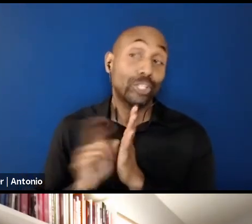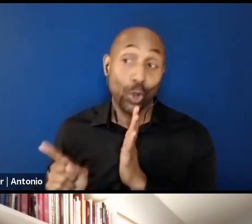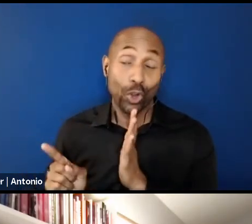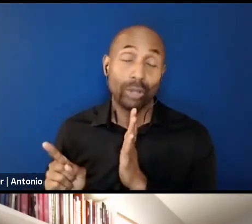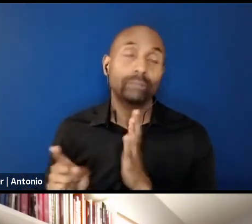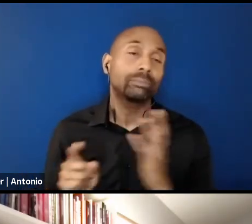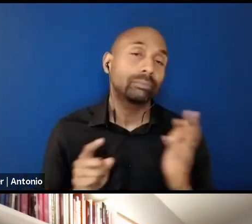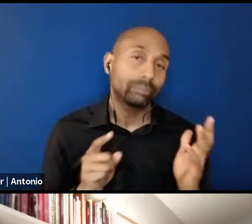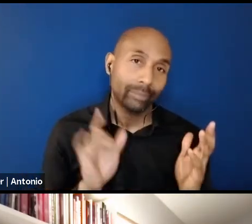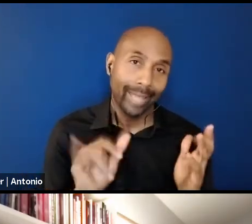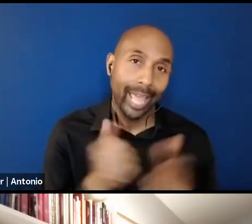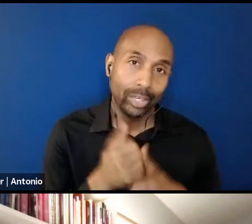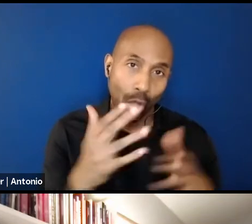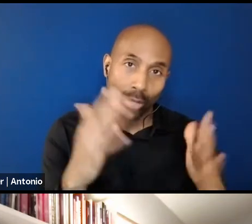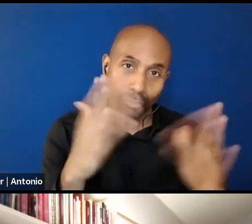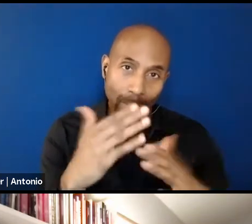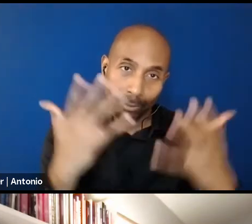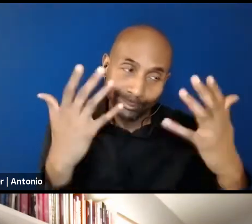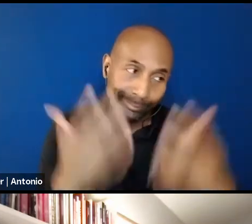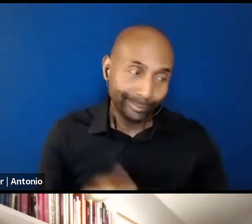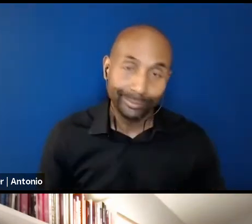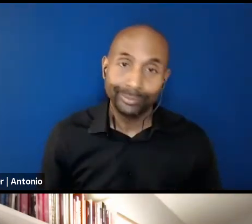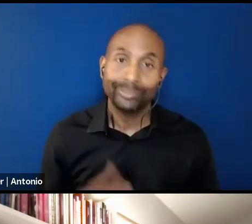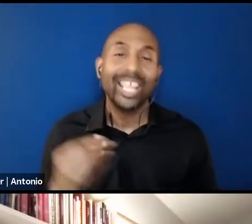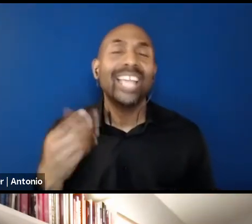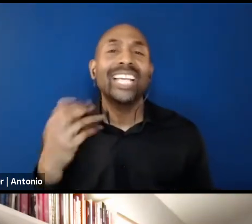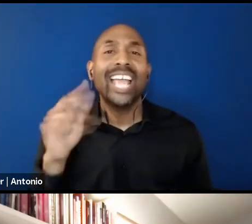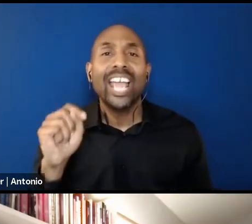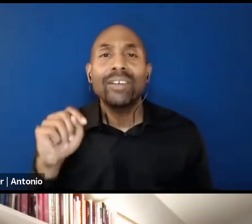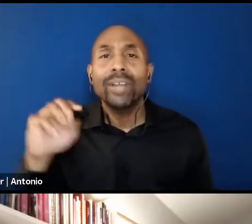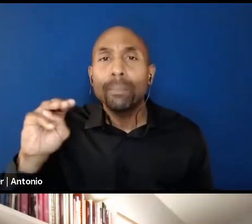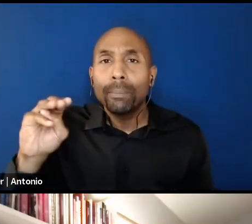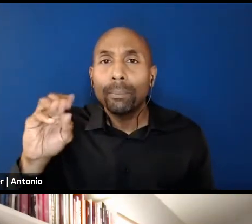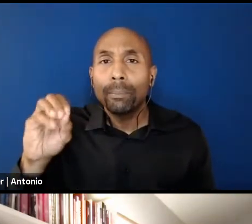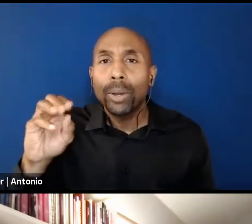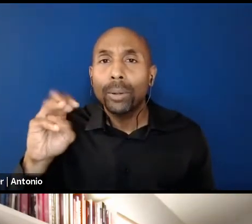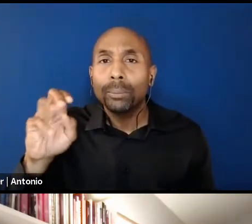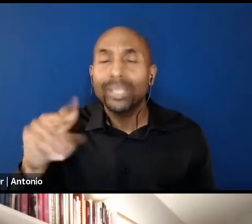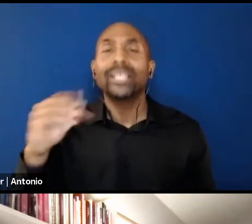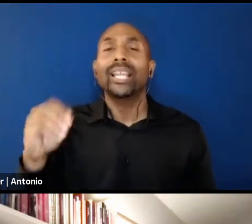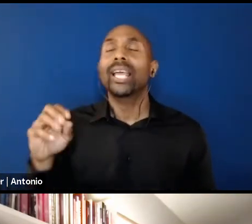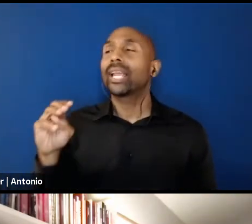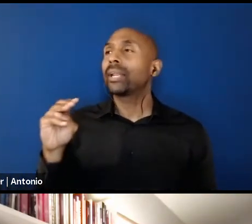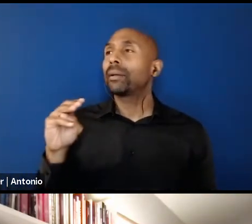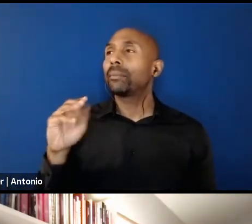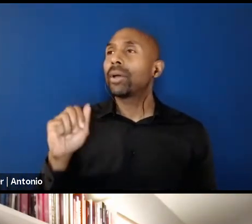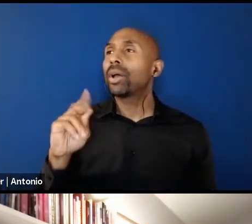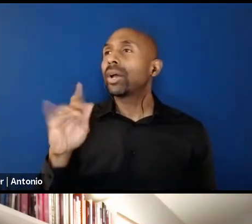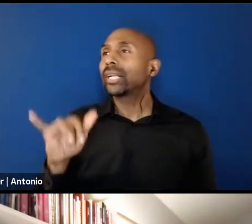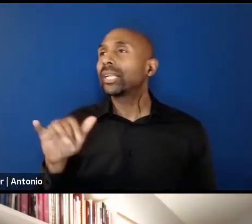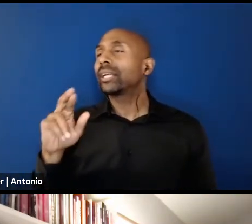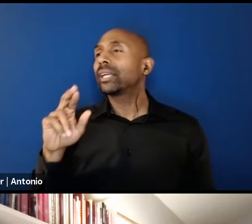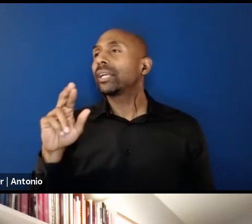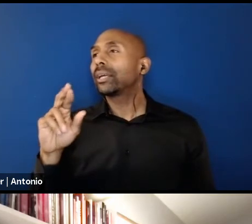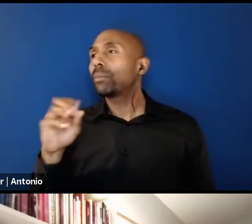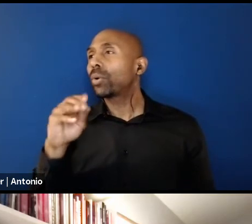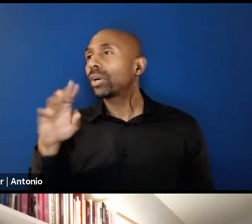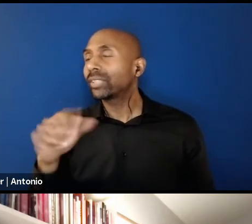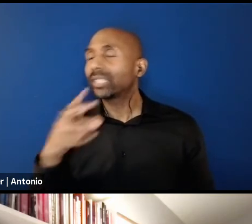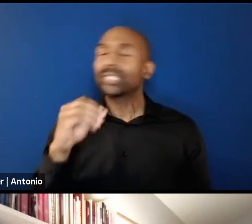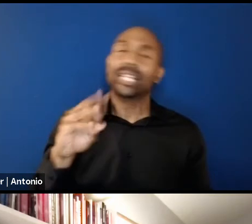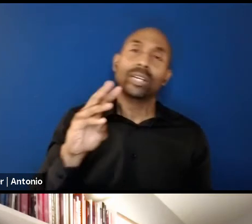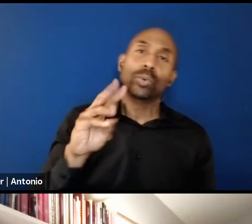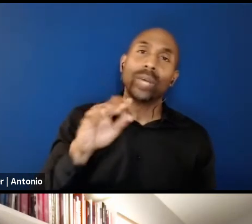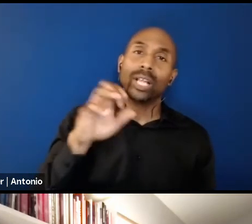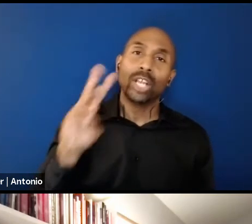the and with Harriet Mullen and Mark McMorris and Will Alexander, and of course Giovanni, who's